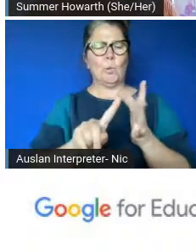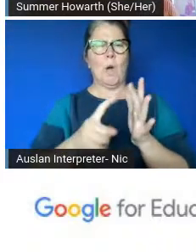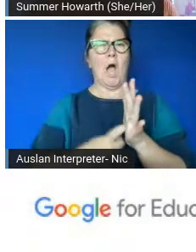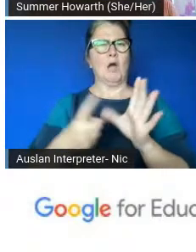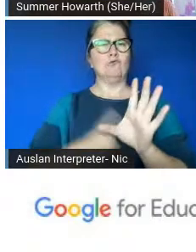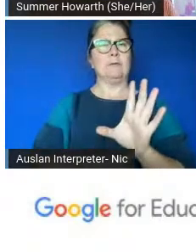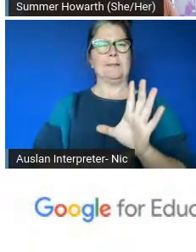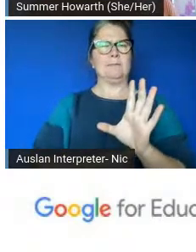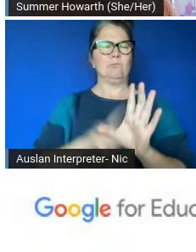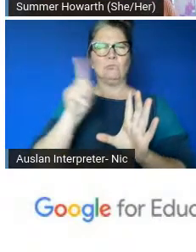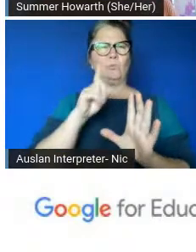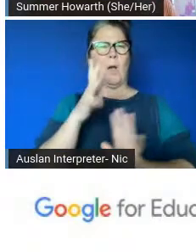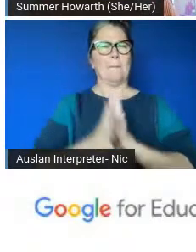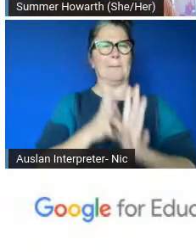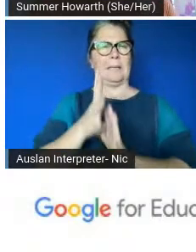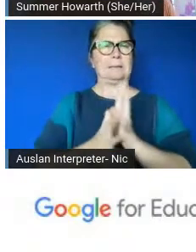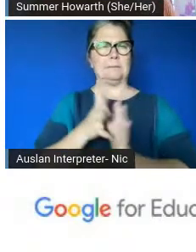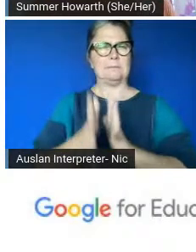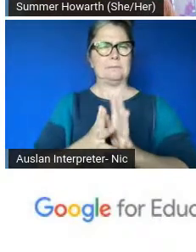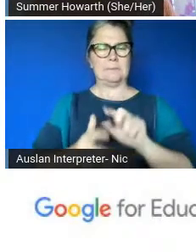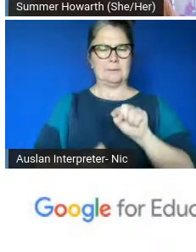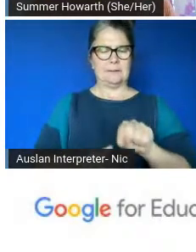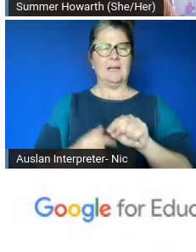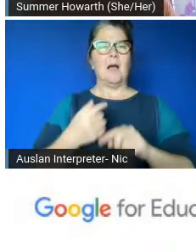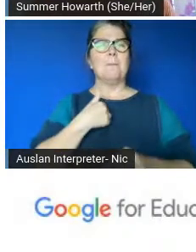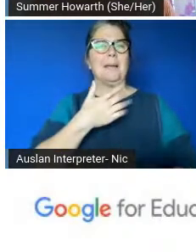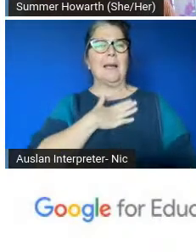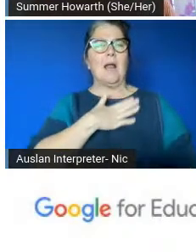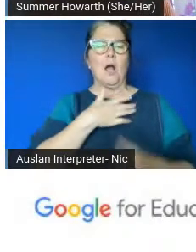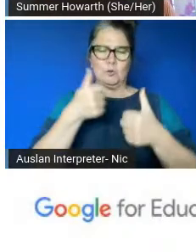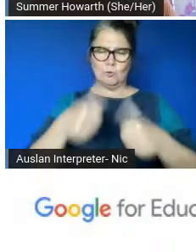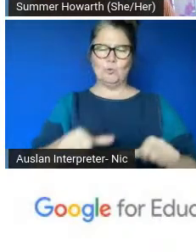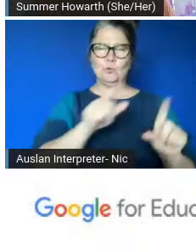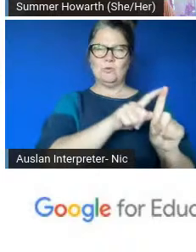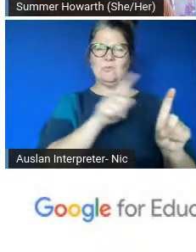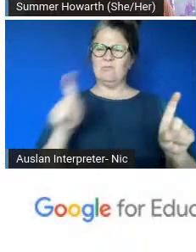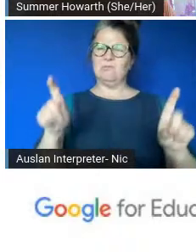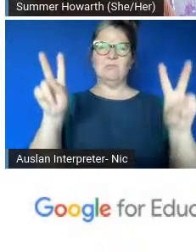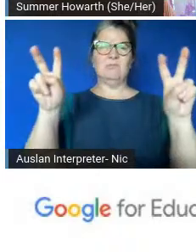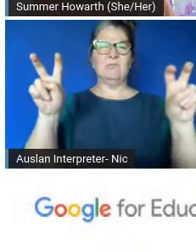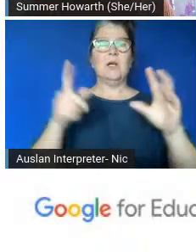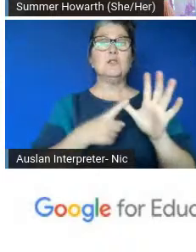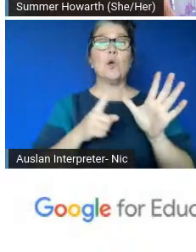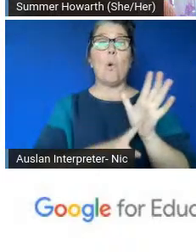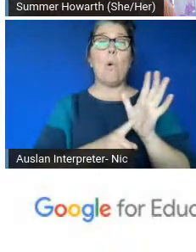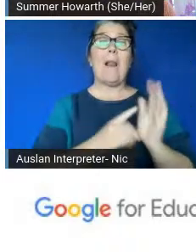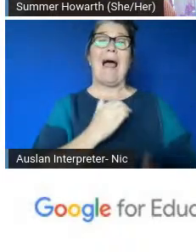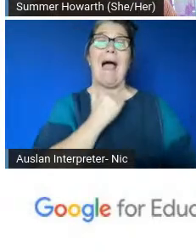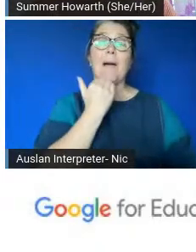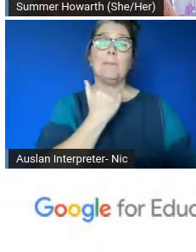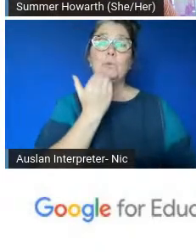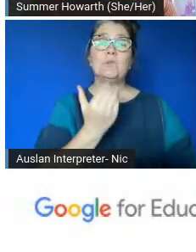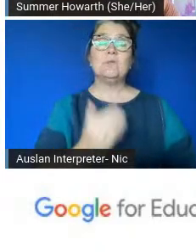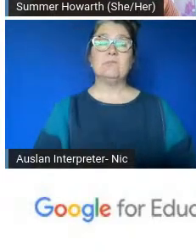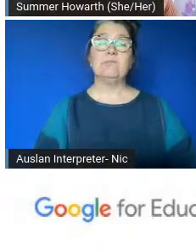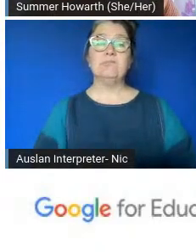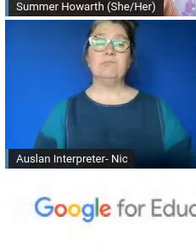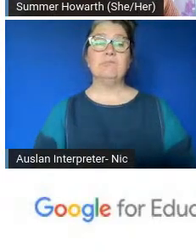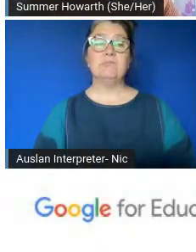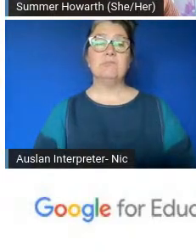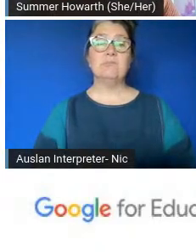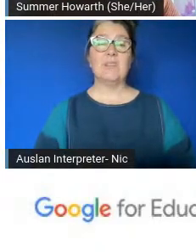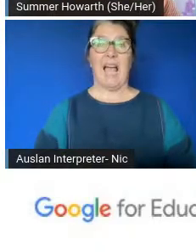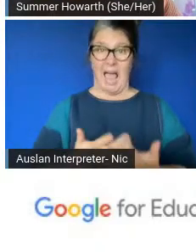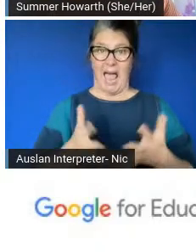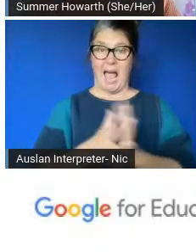inquiry, I like to use the phrase, it's all apples. I often say, how'd you like them apples? I think that might